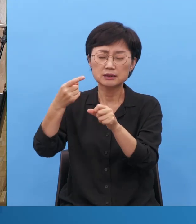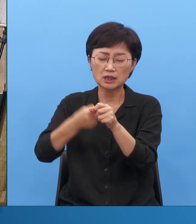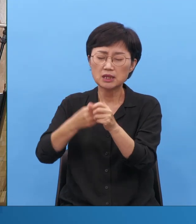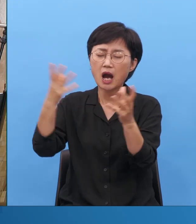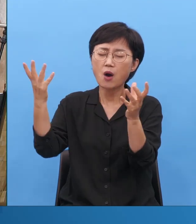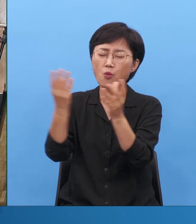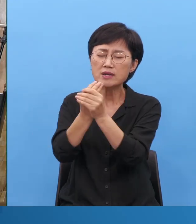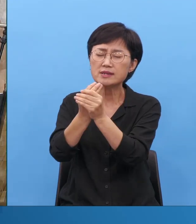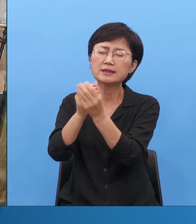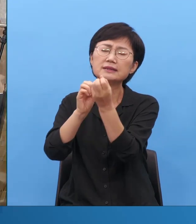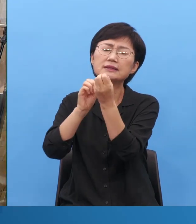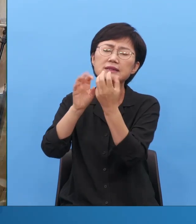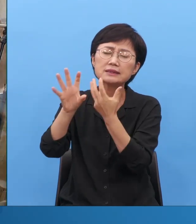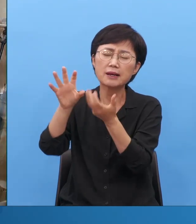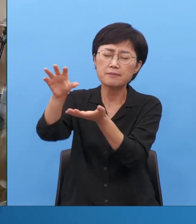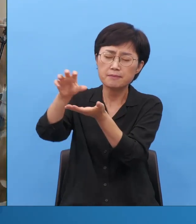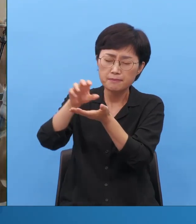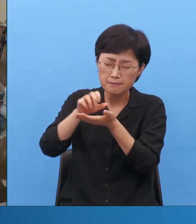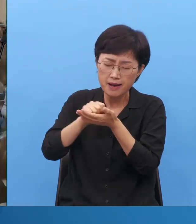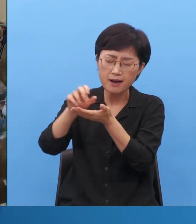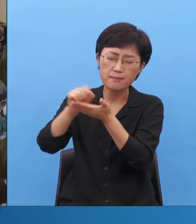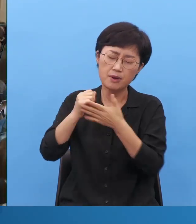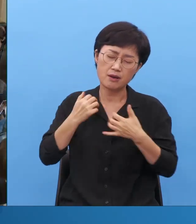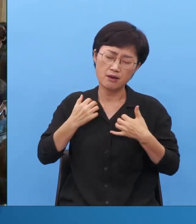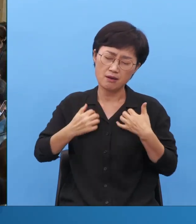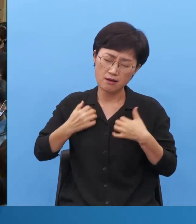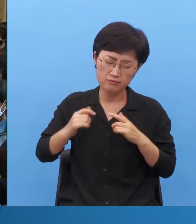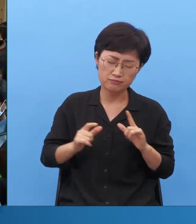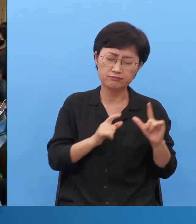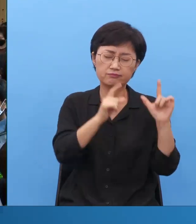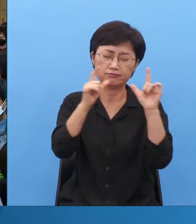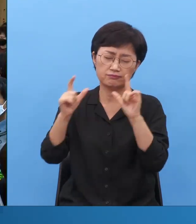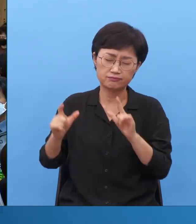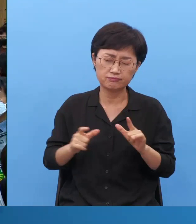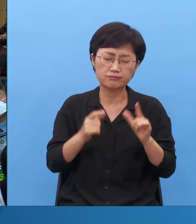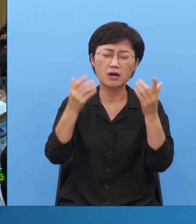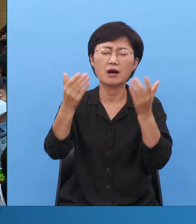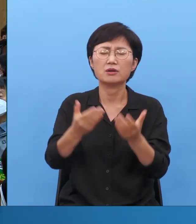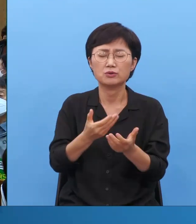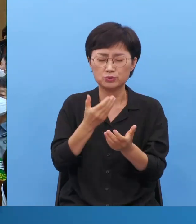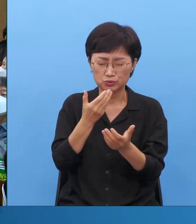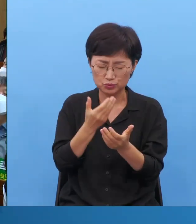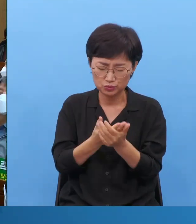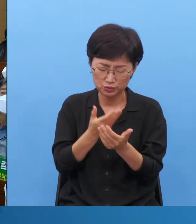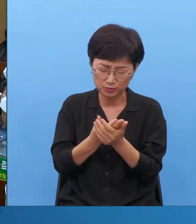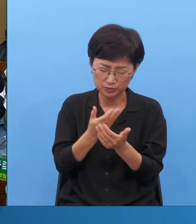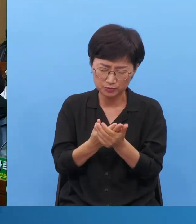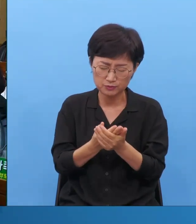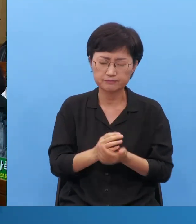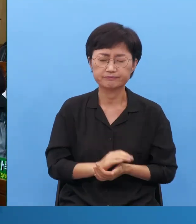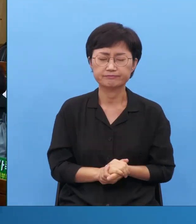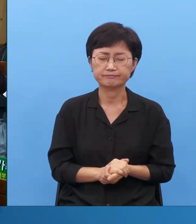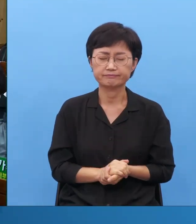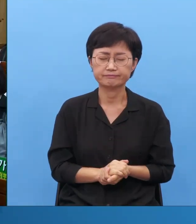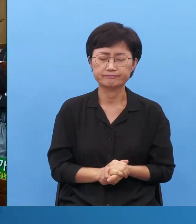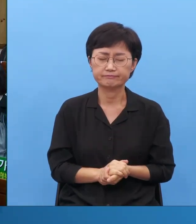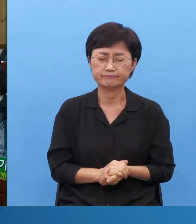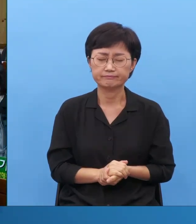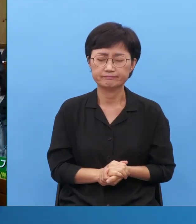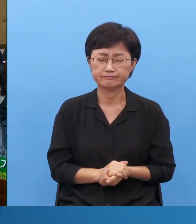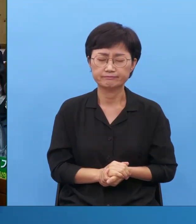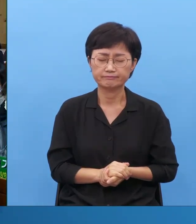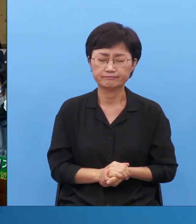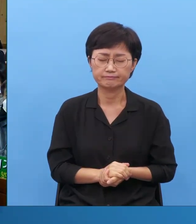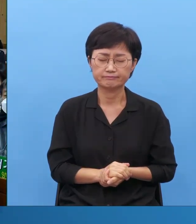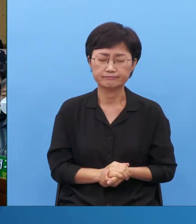or difficulty our lives may be within, help us to not be deceived by unbelief. We confess that Christ, who binded all darkness, disasters, and Satan,